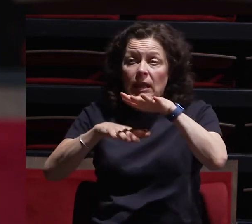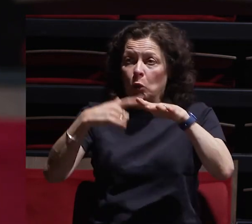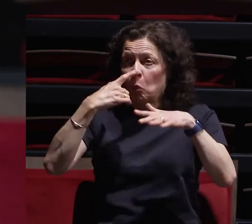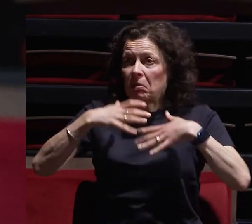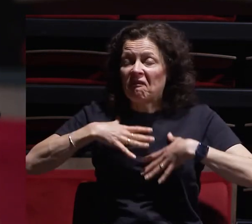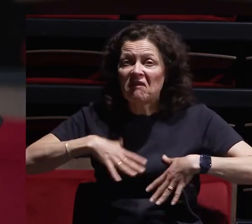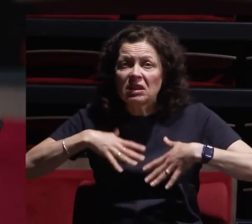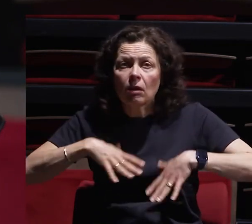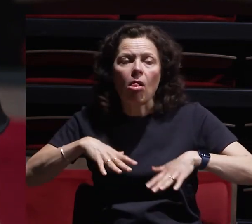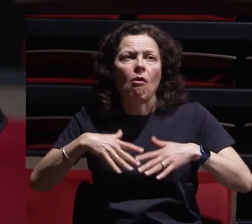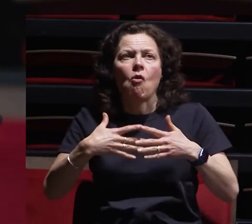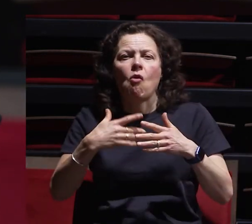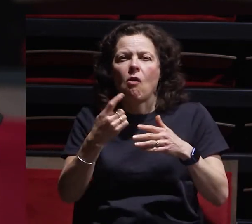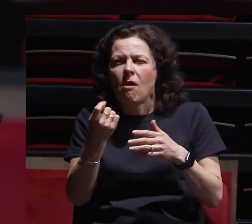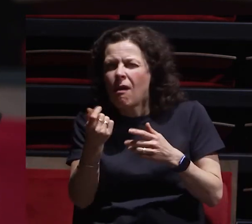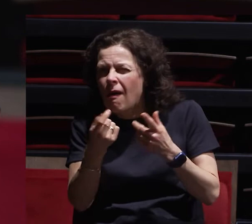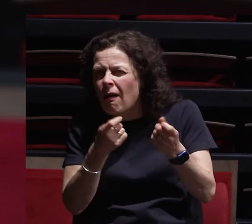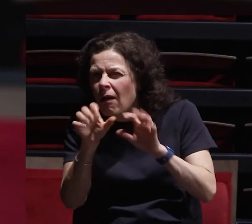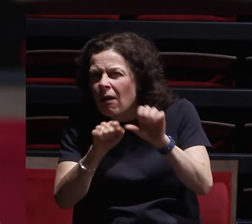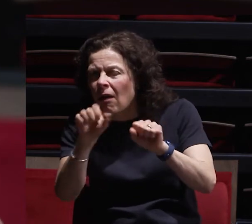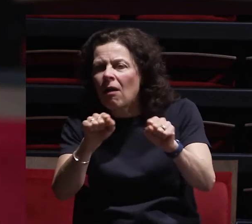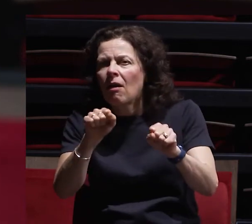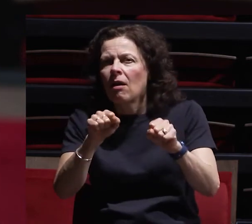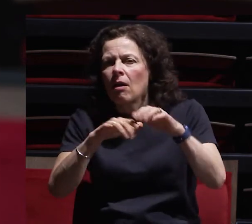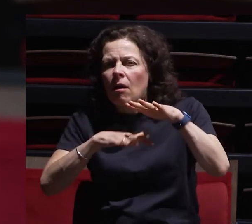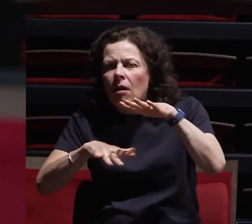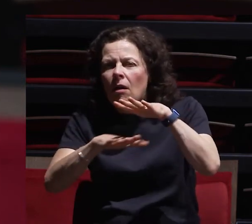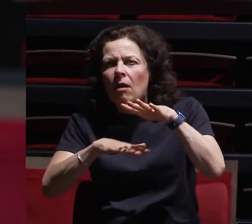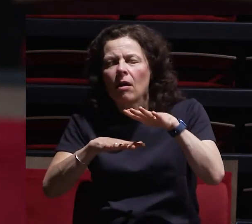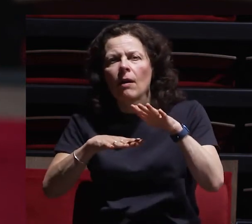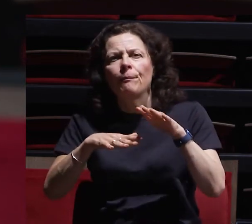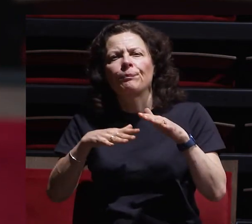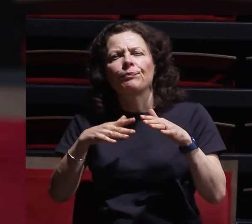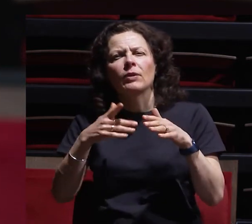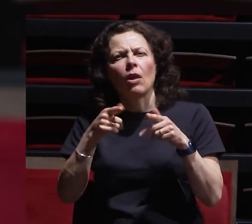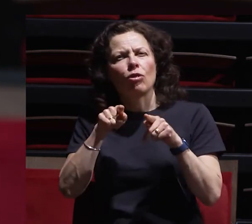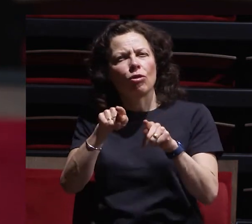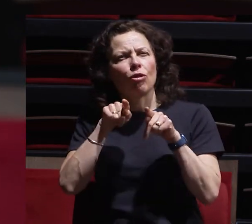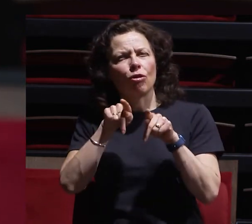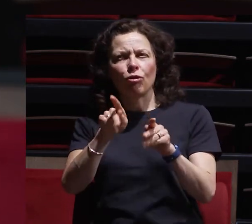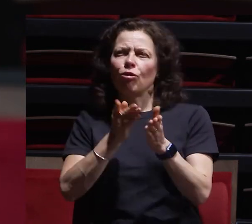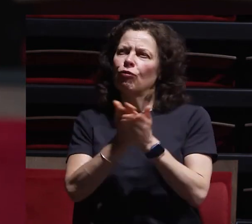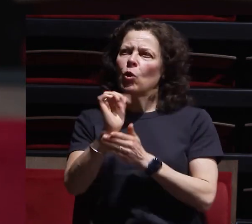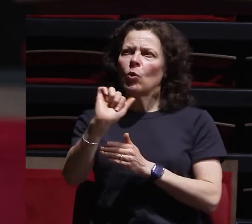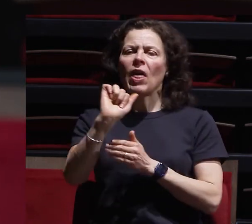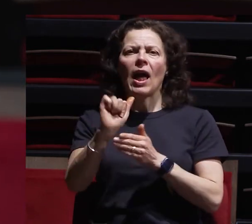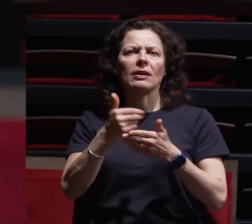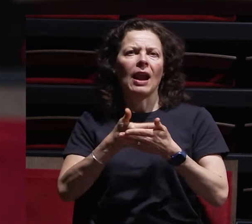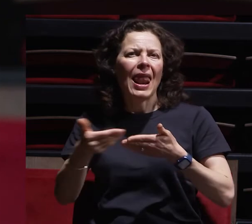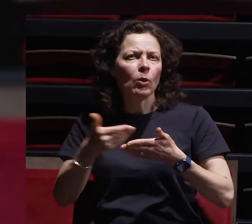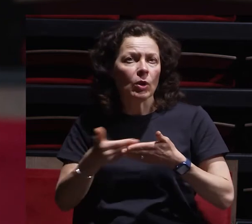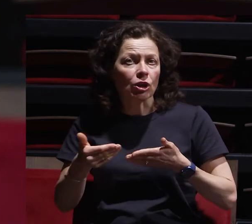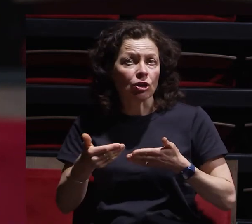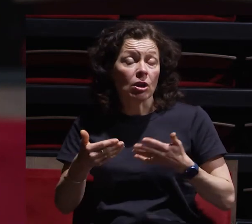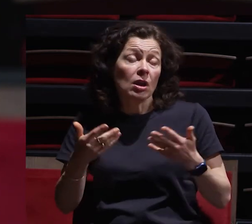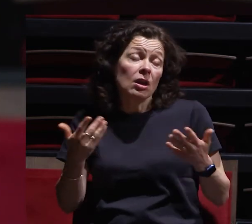nuanced subtext, which is often physical or is often very slight in that